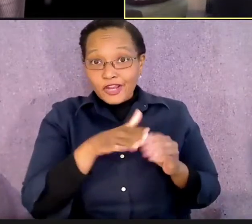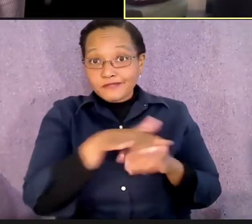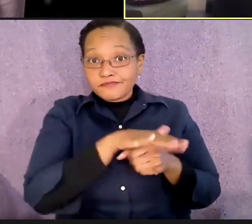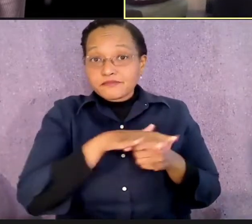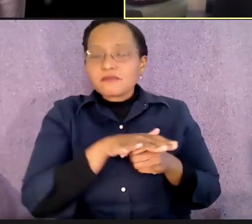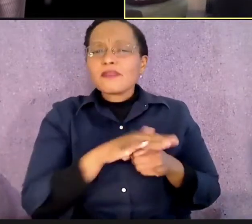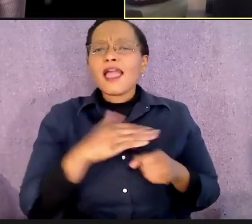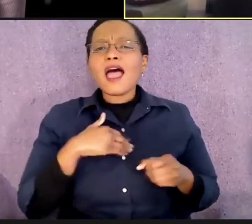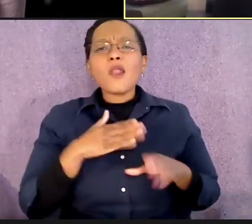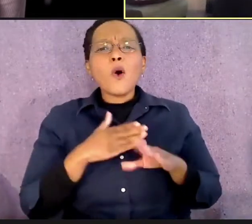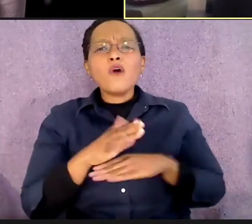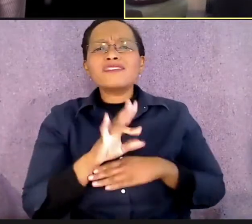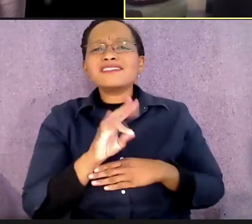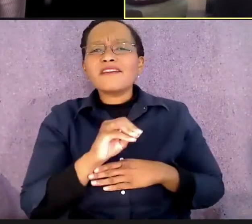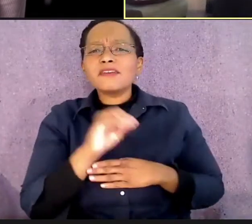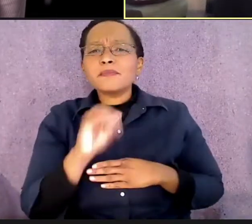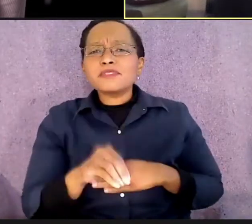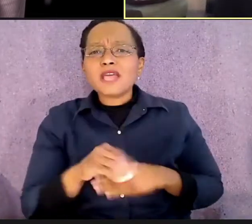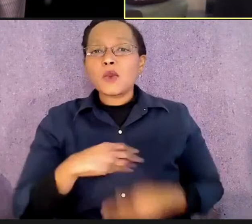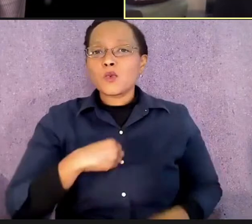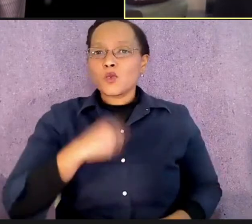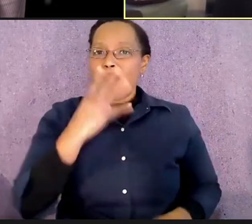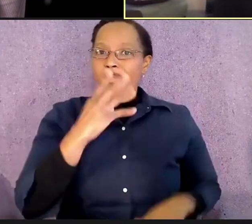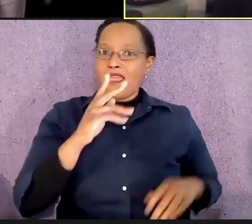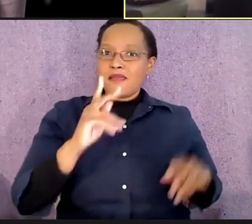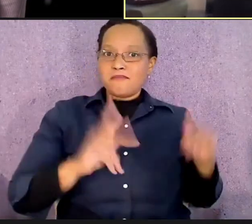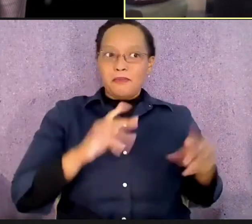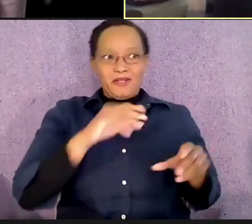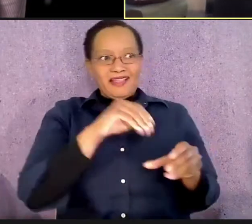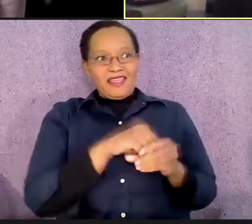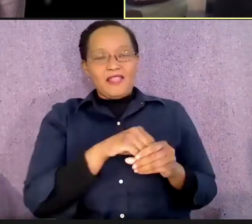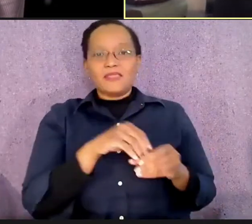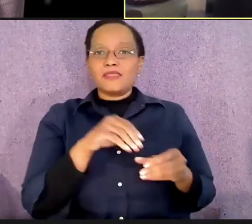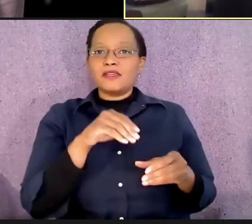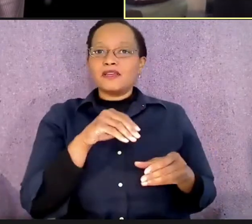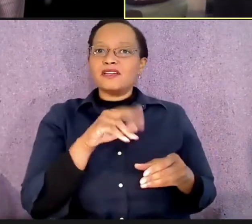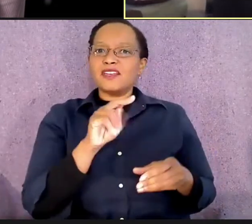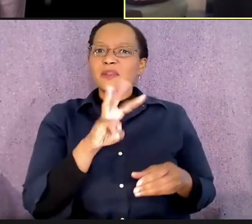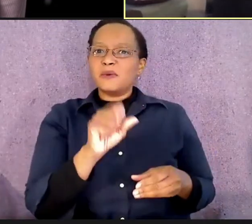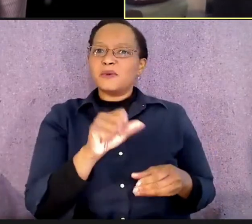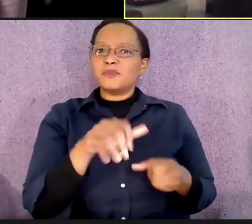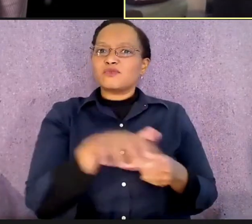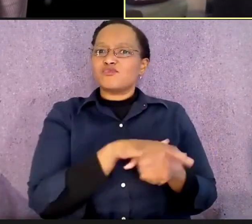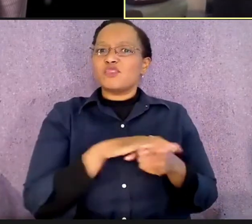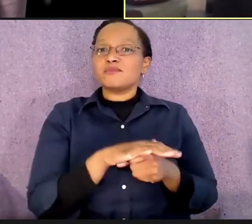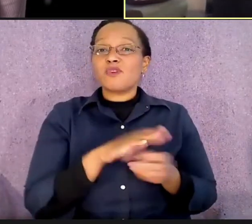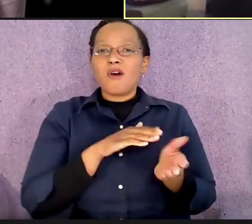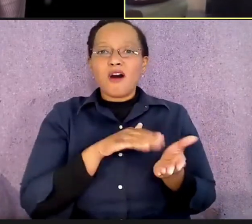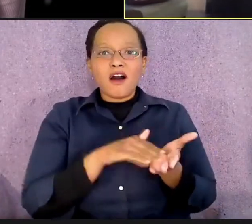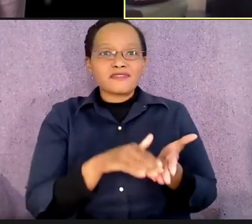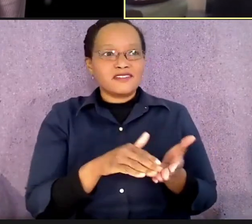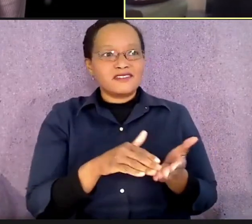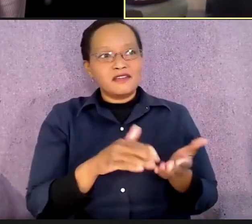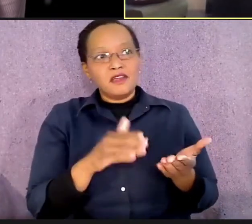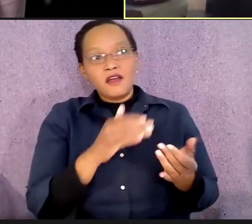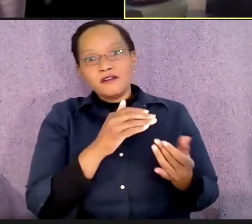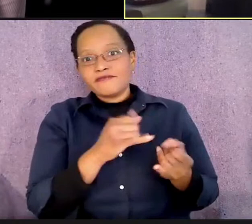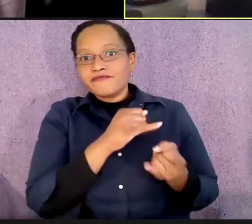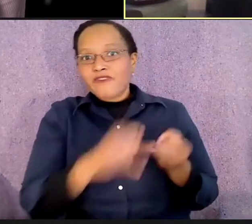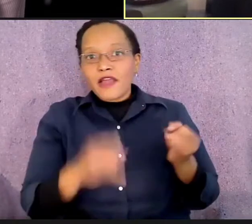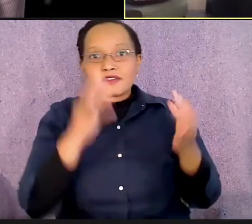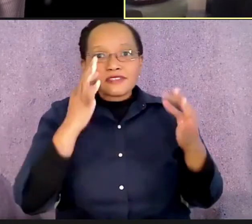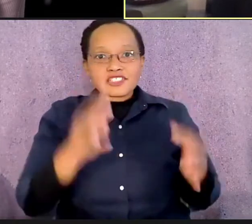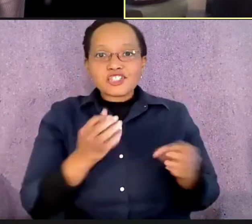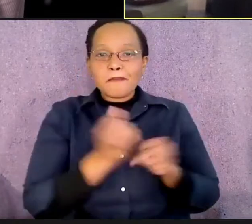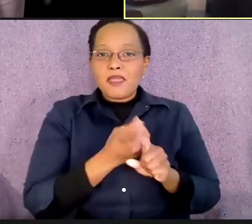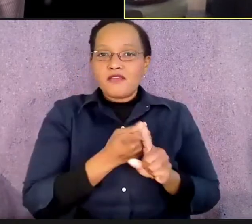white-led newsrooms. So no matter how many people of color in there, the final decisions often end up in the hands of white people. And so it's great for me to sort of go, I